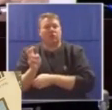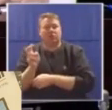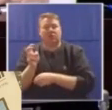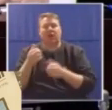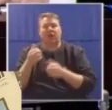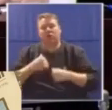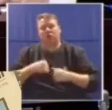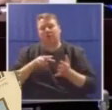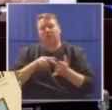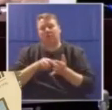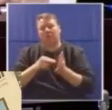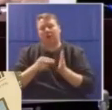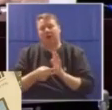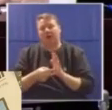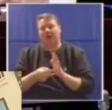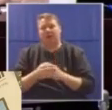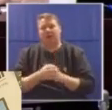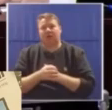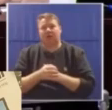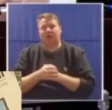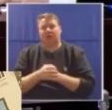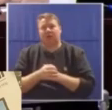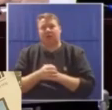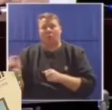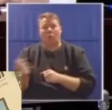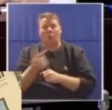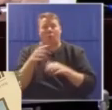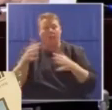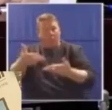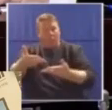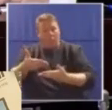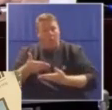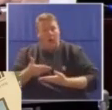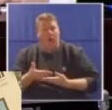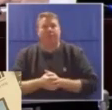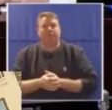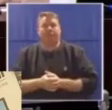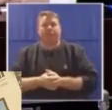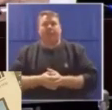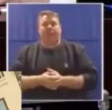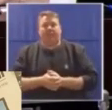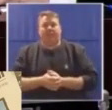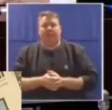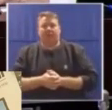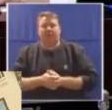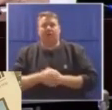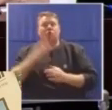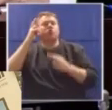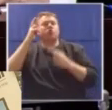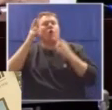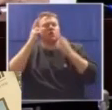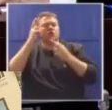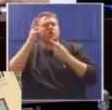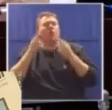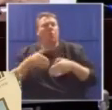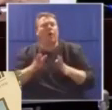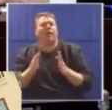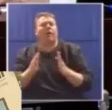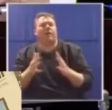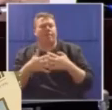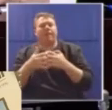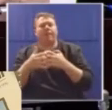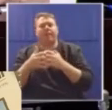it was welcomed by all and sundry as being a very rational plan that would address